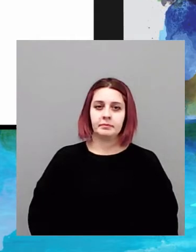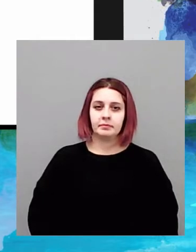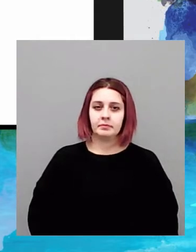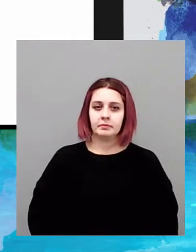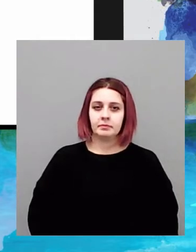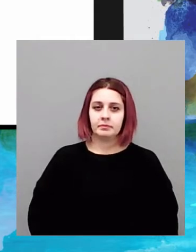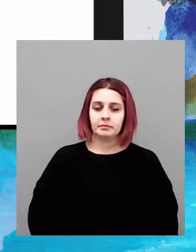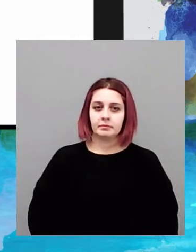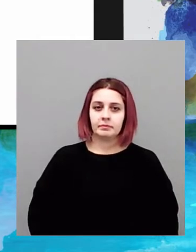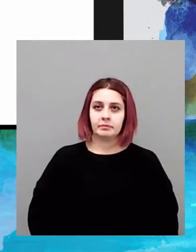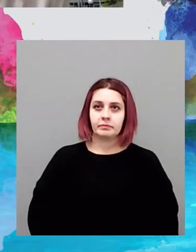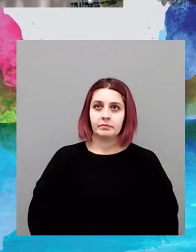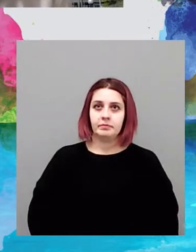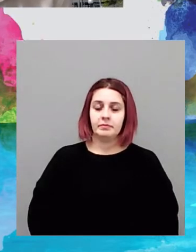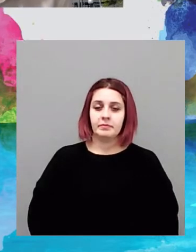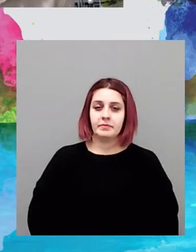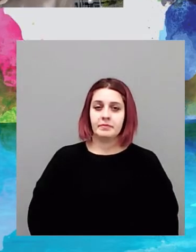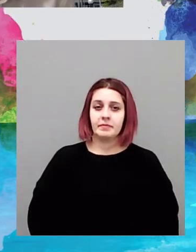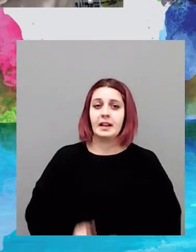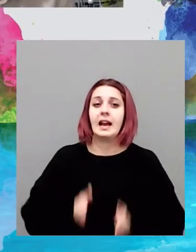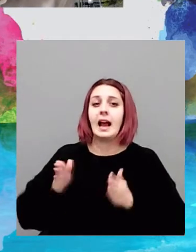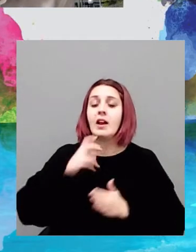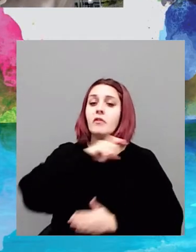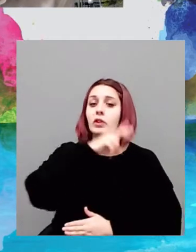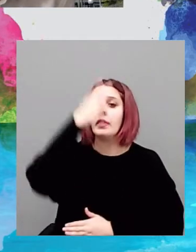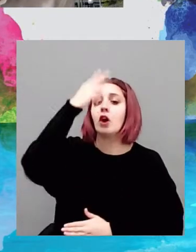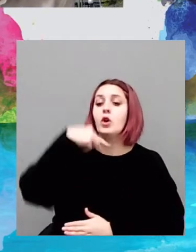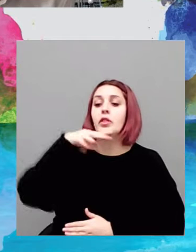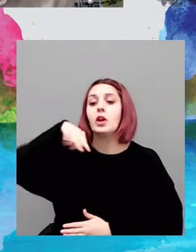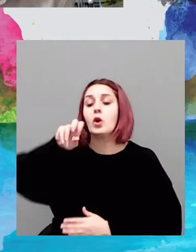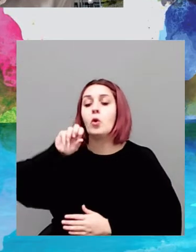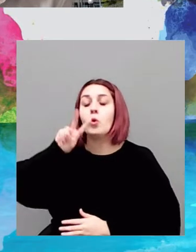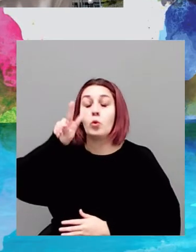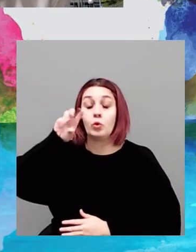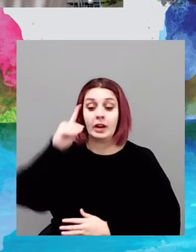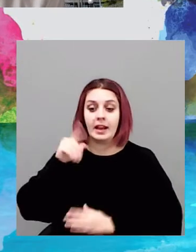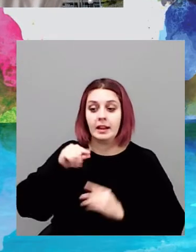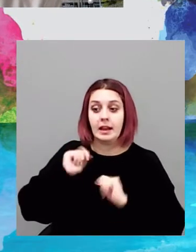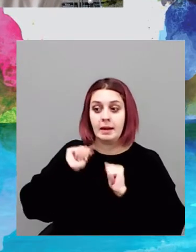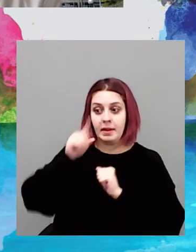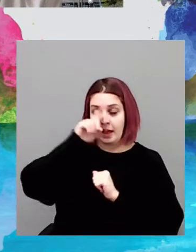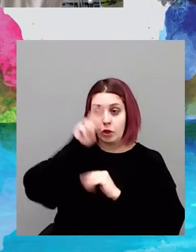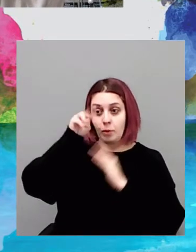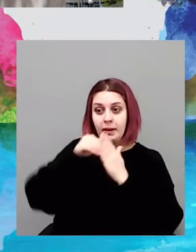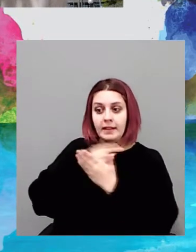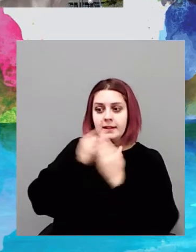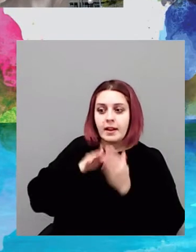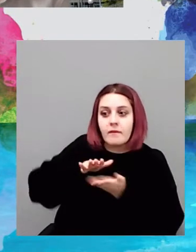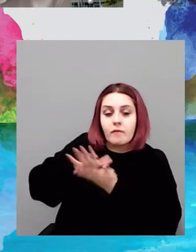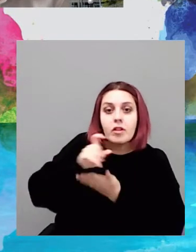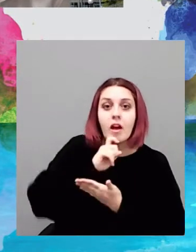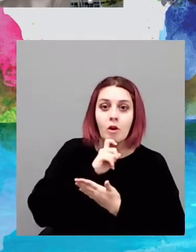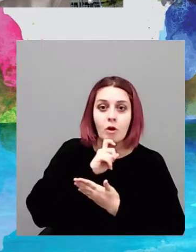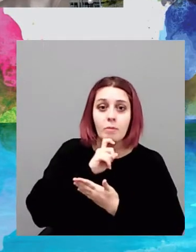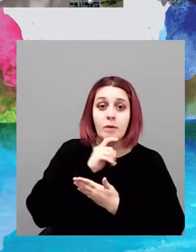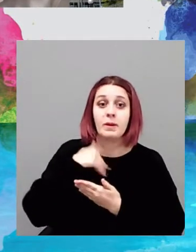comply with all of the regulations on accessibility. Now, what is the impact of the Untitled channel on the distance university? Well,